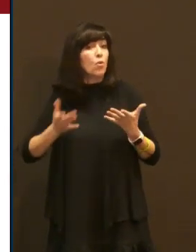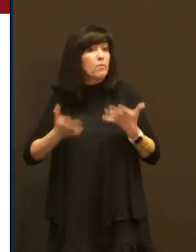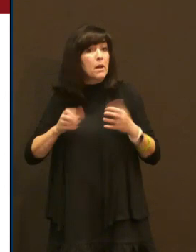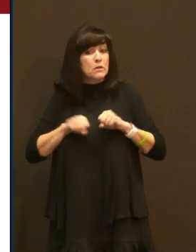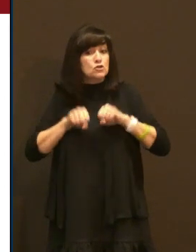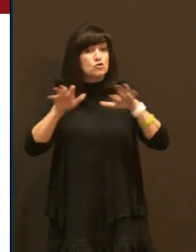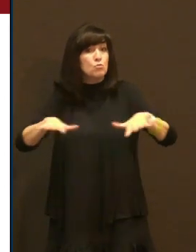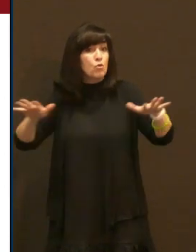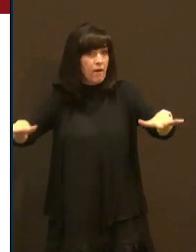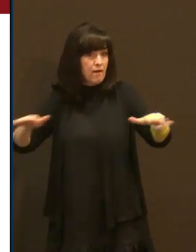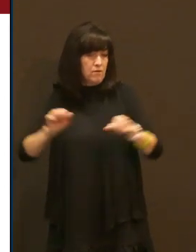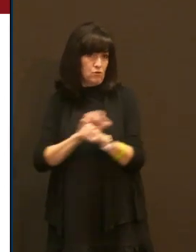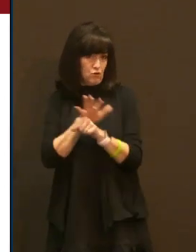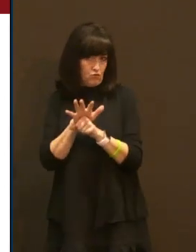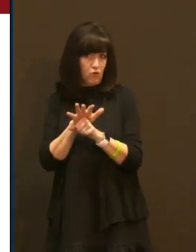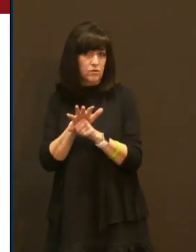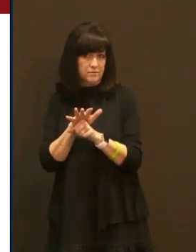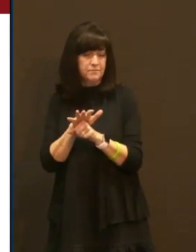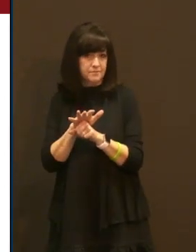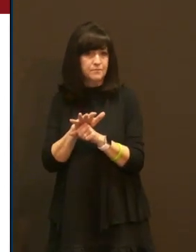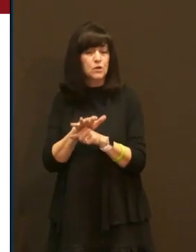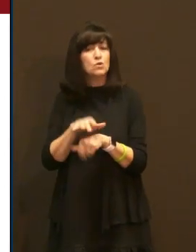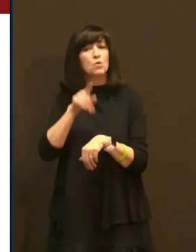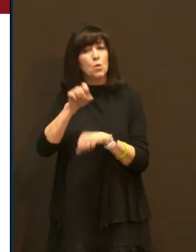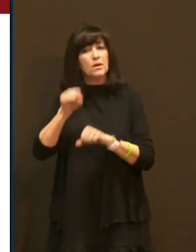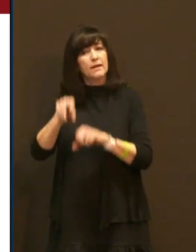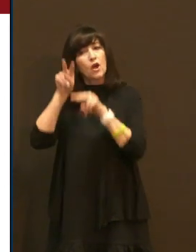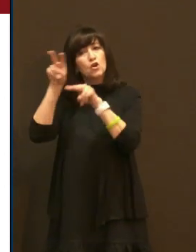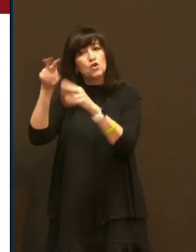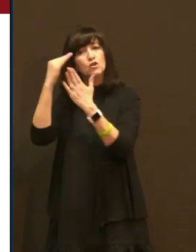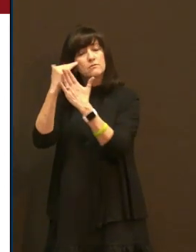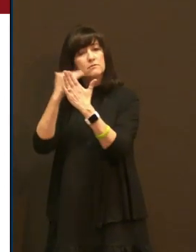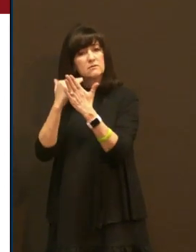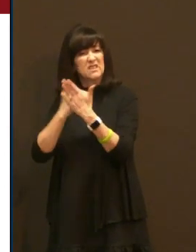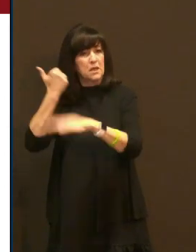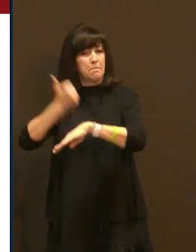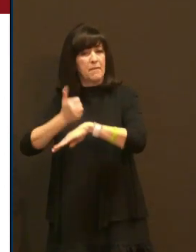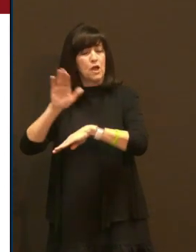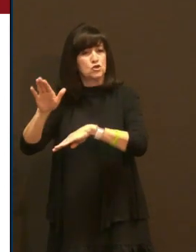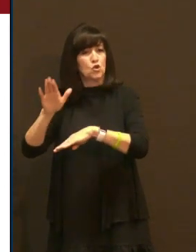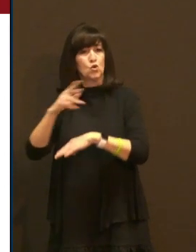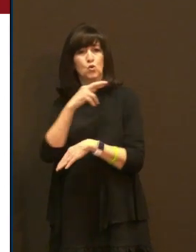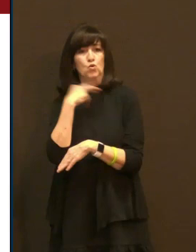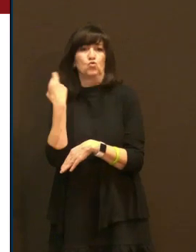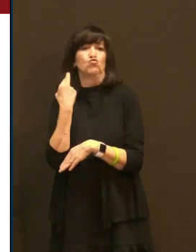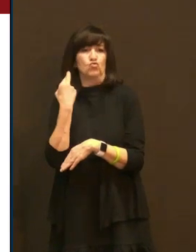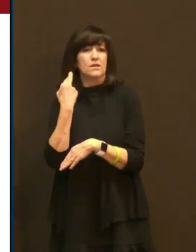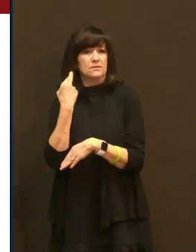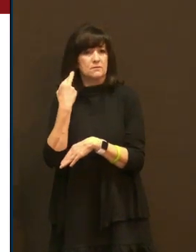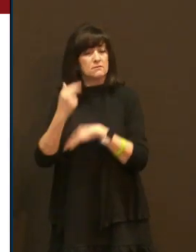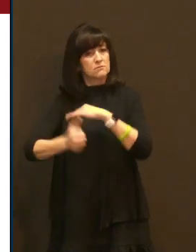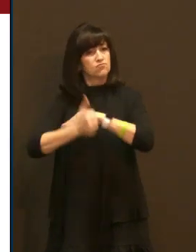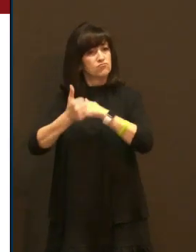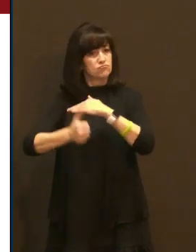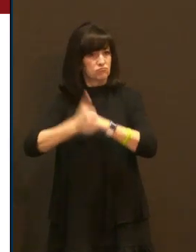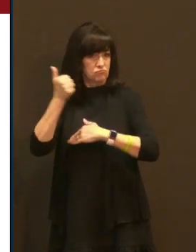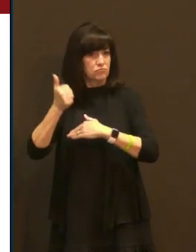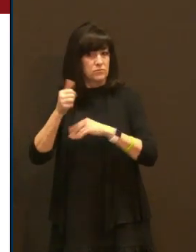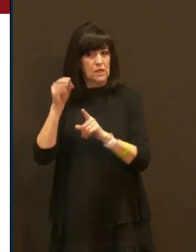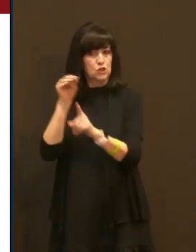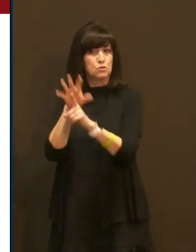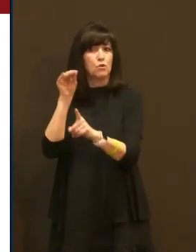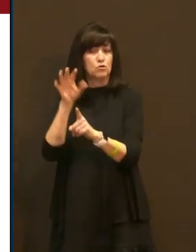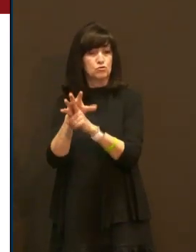staff based on their employees' risk exposure. This information is based on